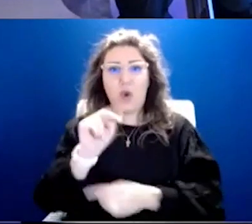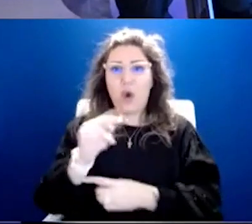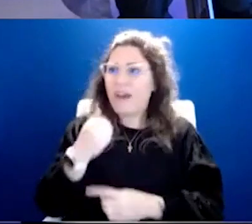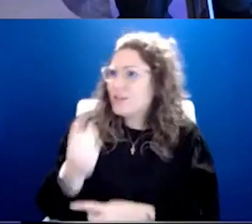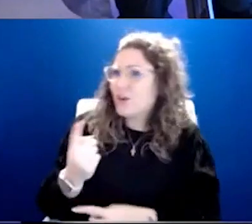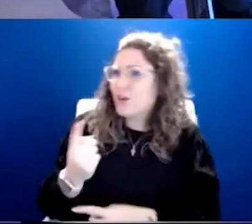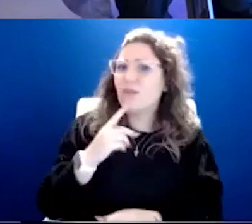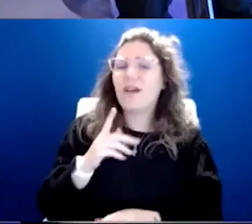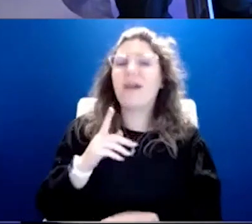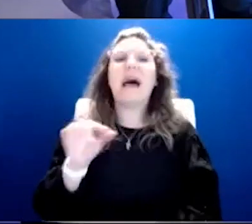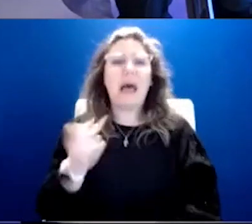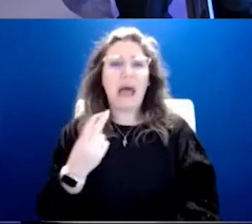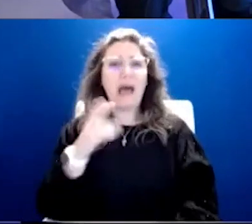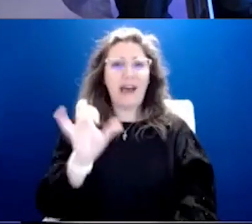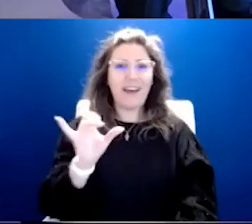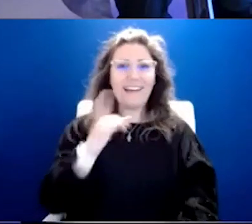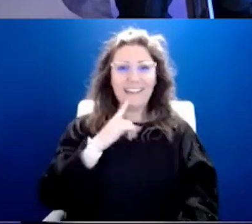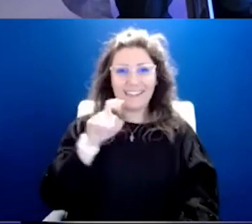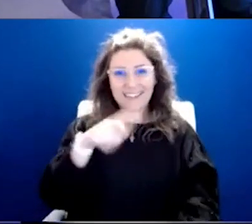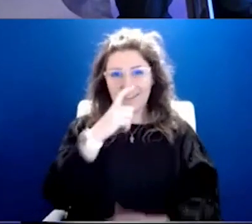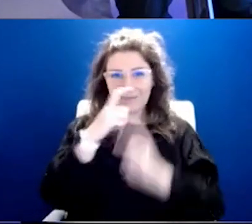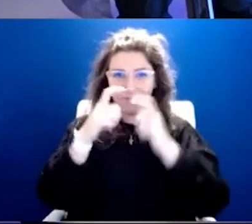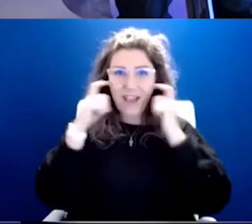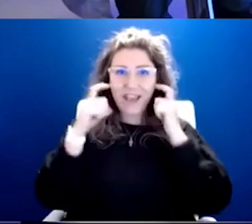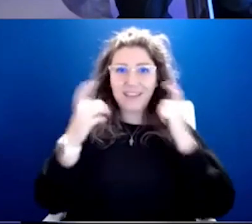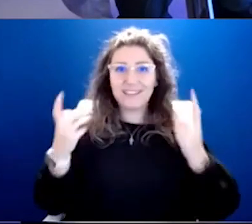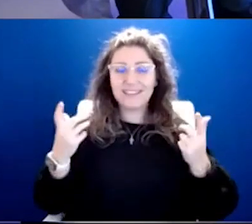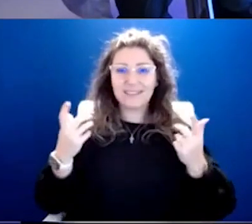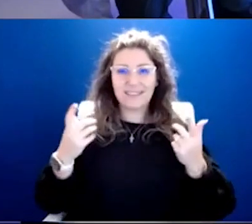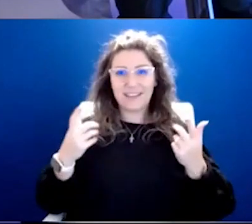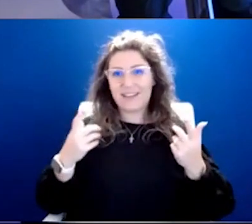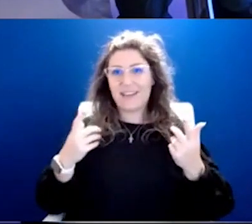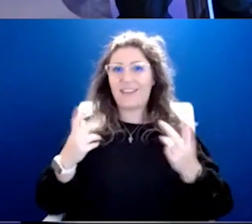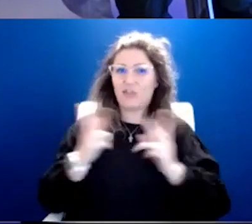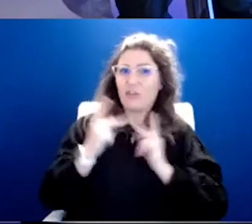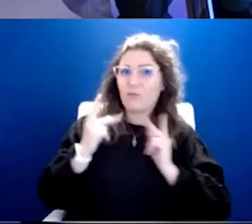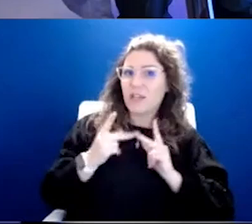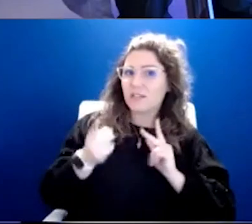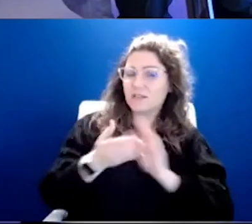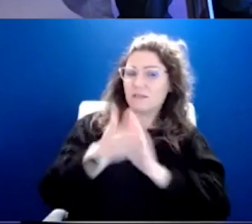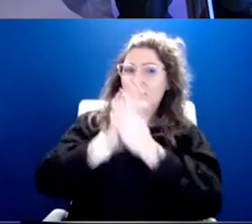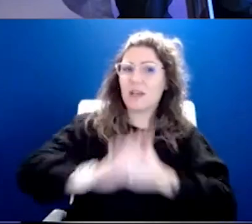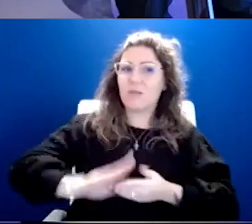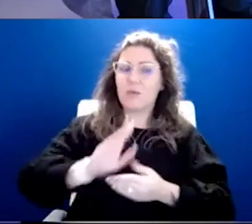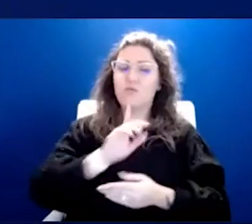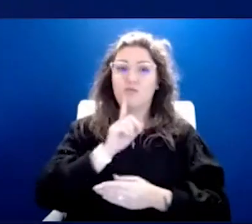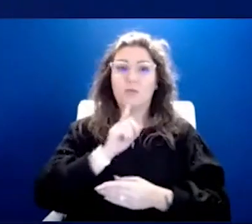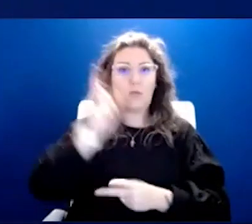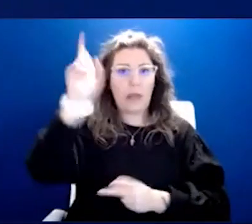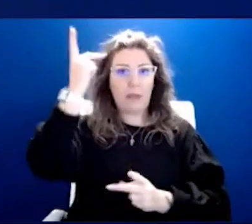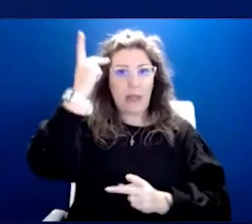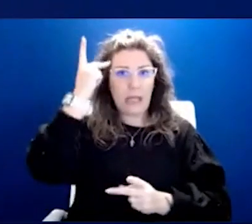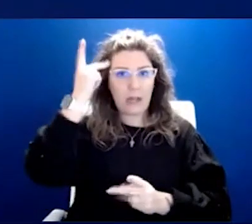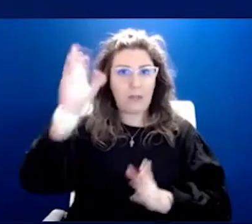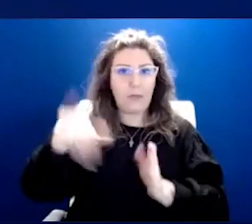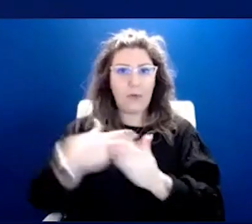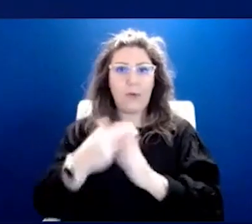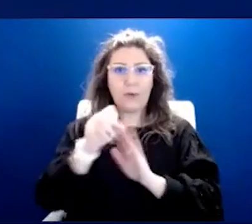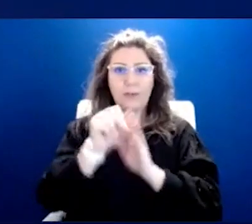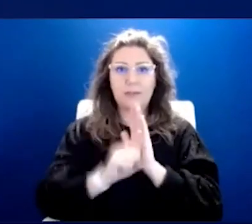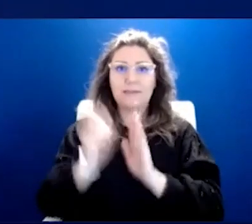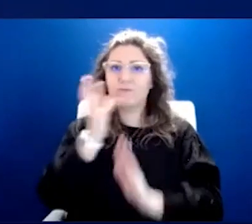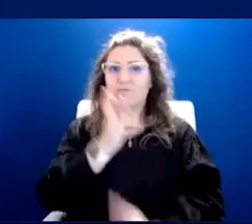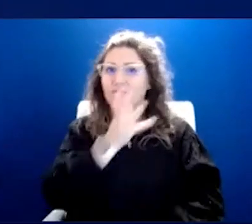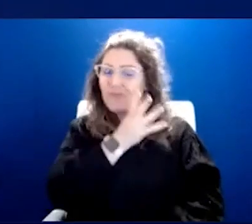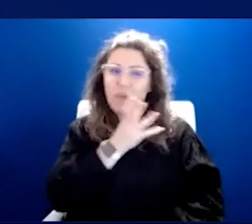aha, I need to wear a mask. Yes. And there are places where it's become very politicized across the state. The rural areas, it's a